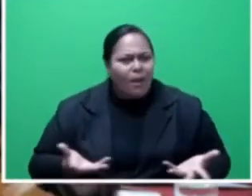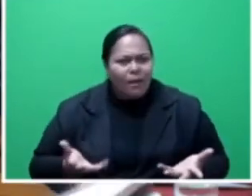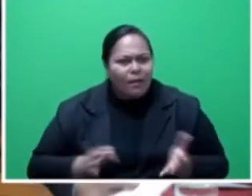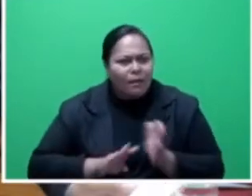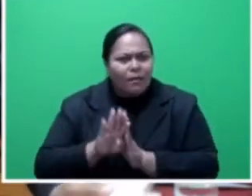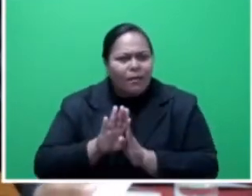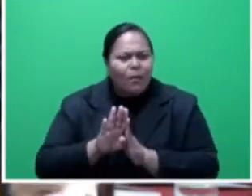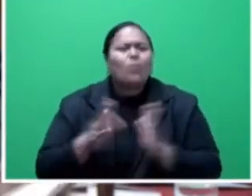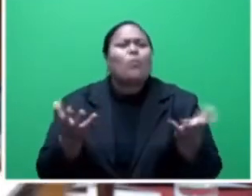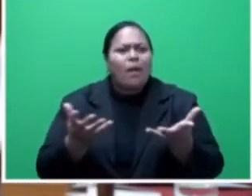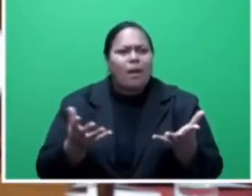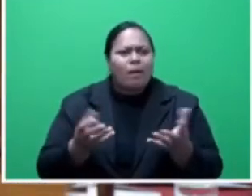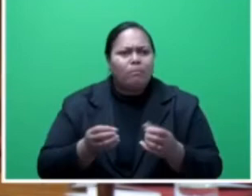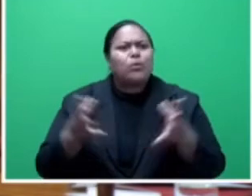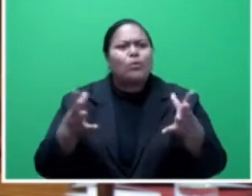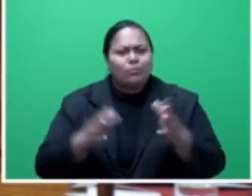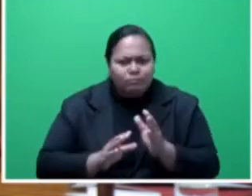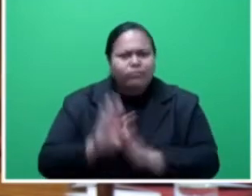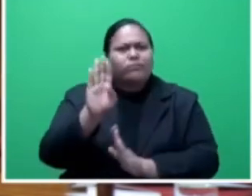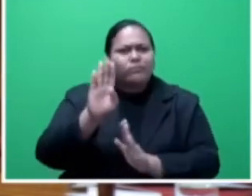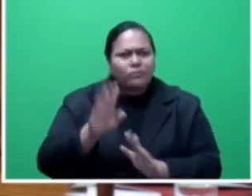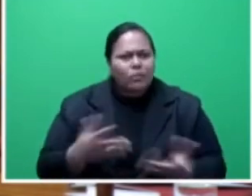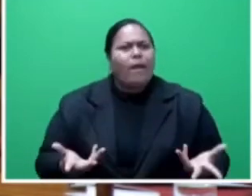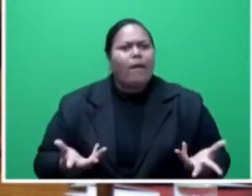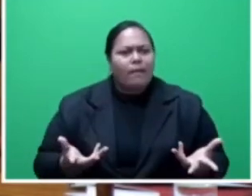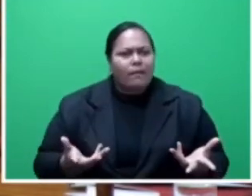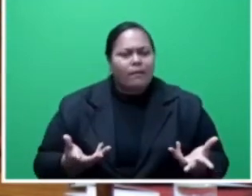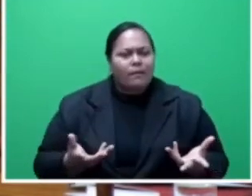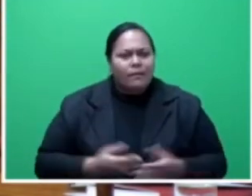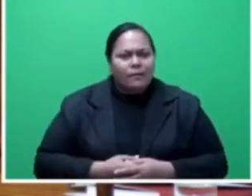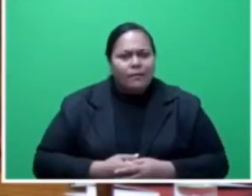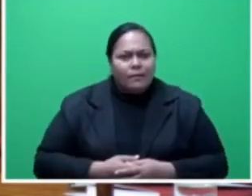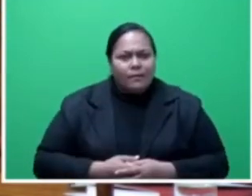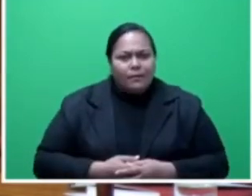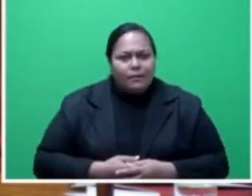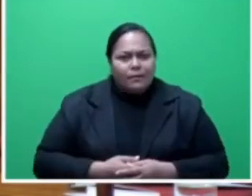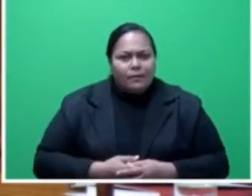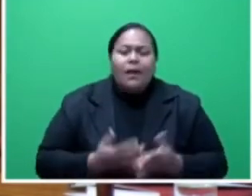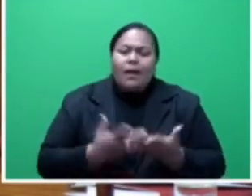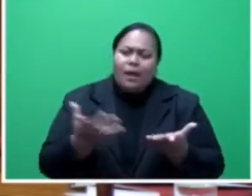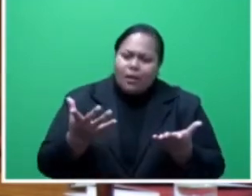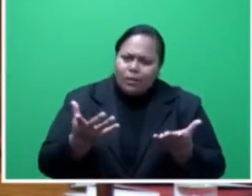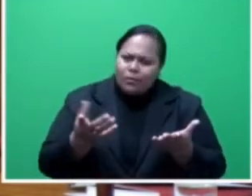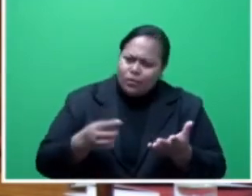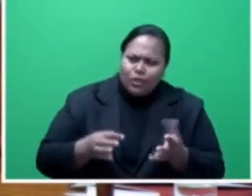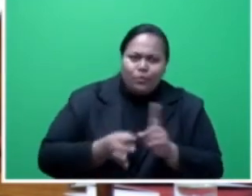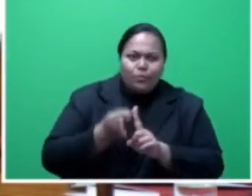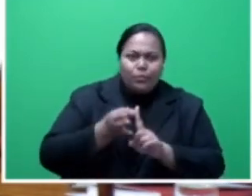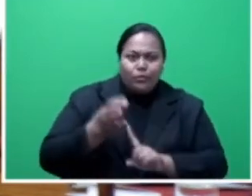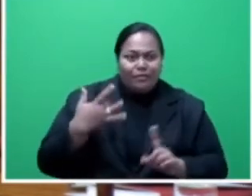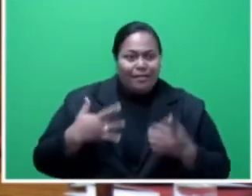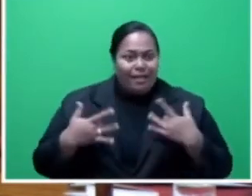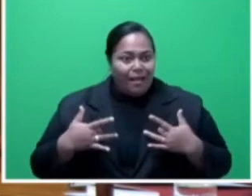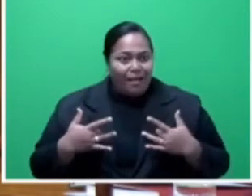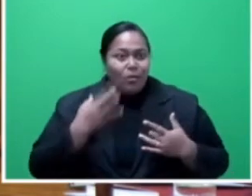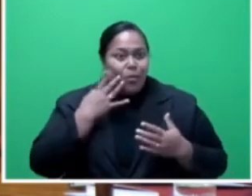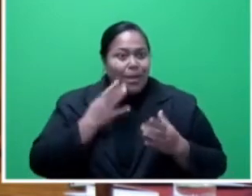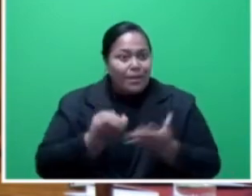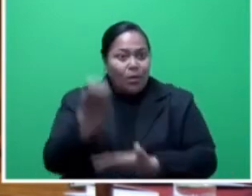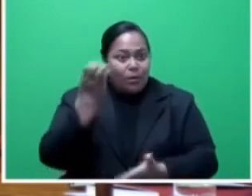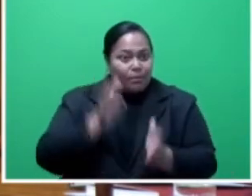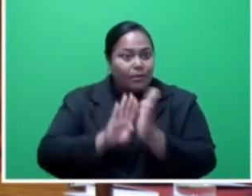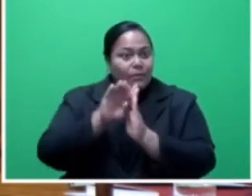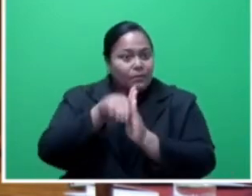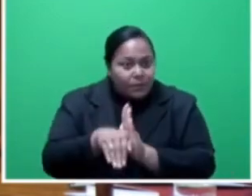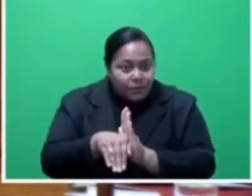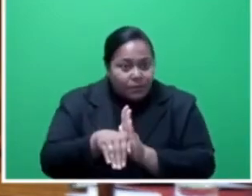Where is the boom, economic boom they're talking about? How can you improve the standard of living when the economy is going down?